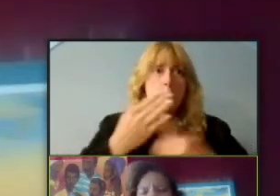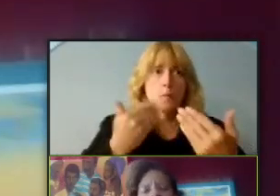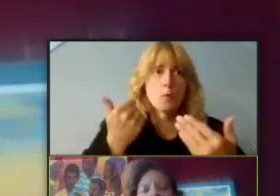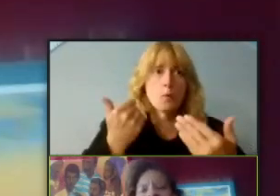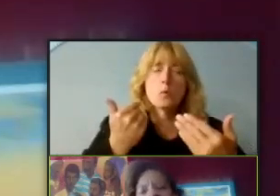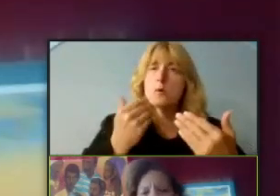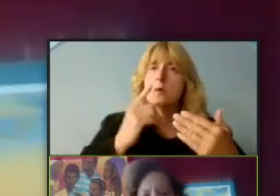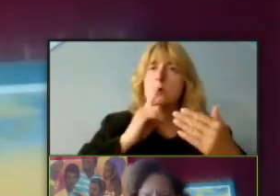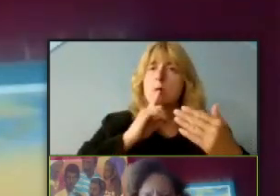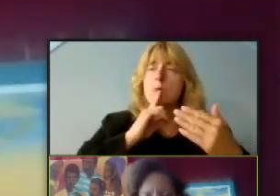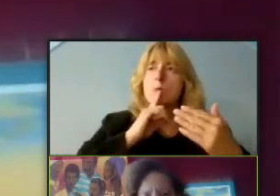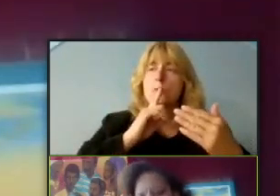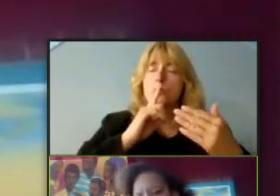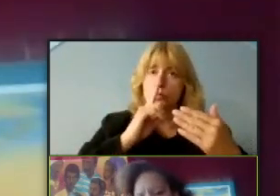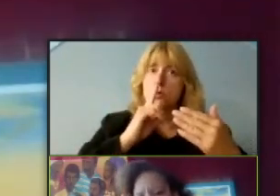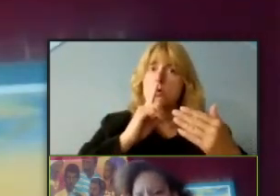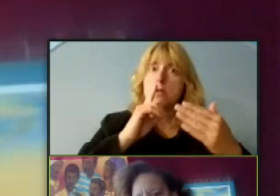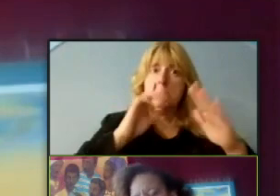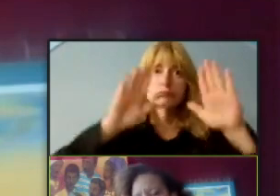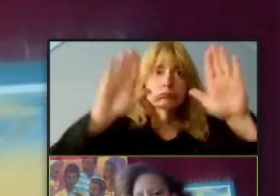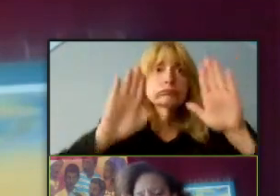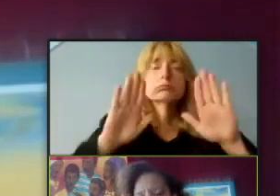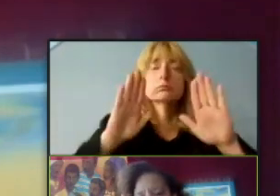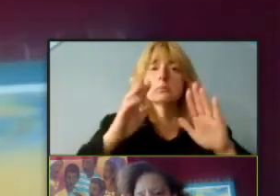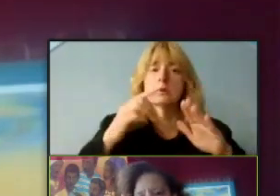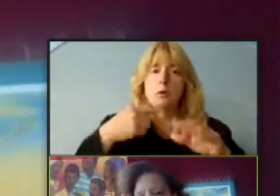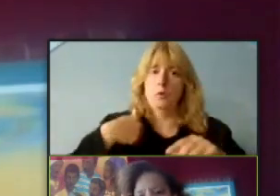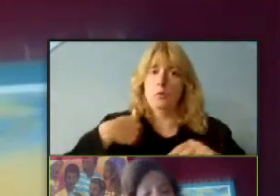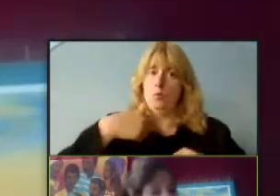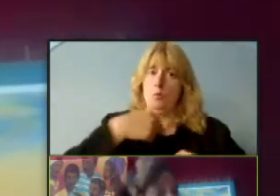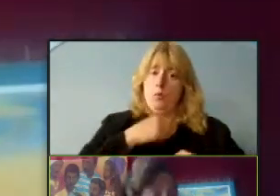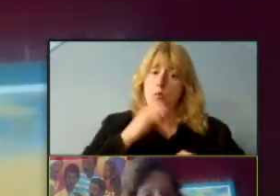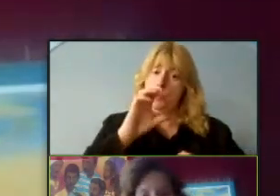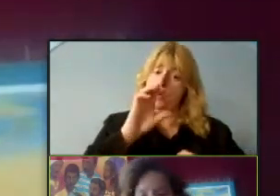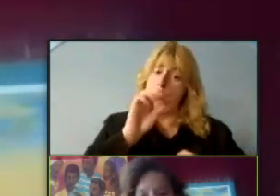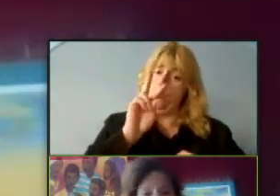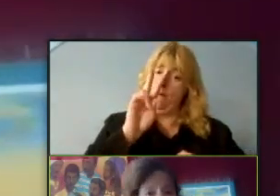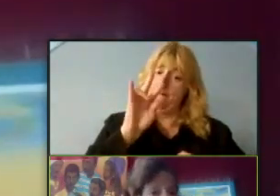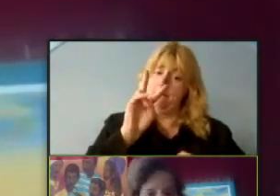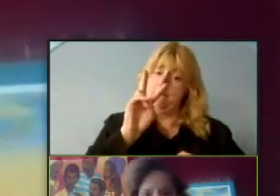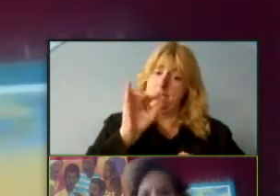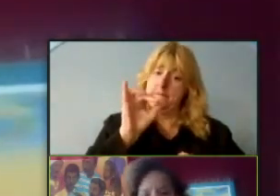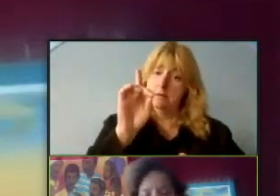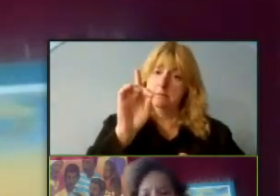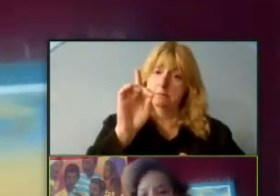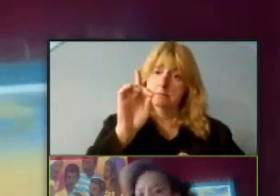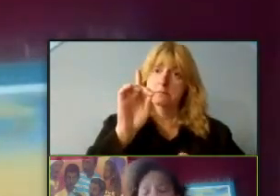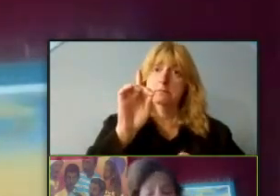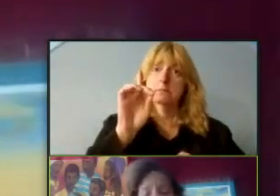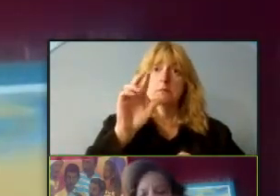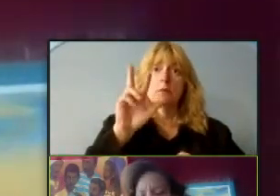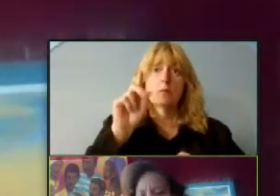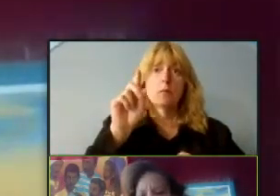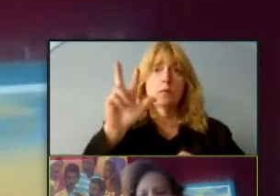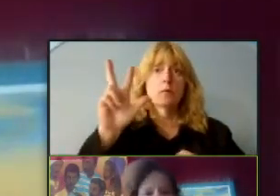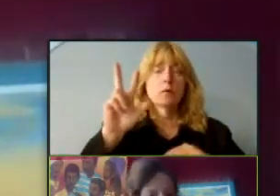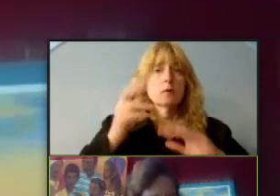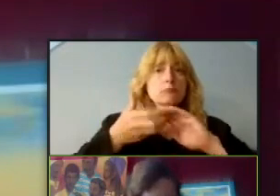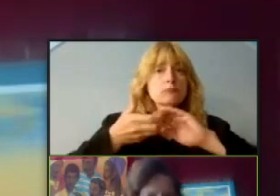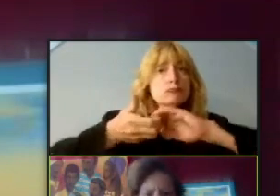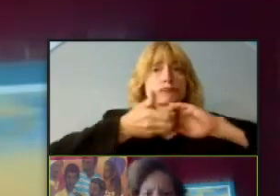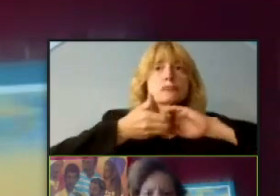not be who we are as the COVID Coalition, representing change agents, community